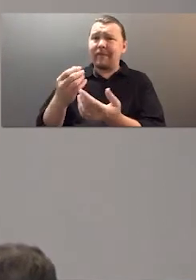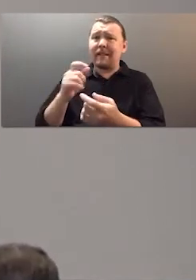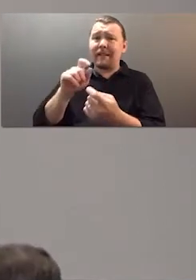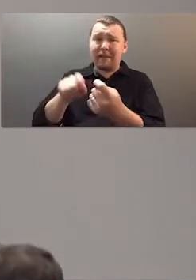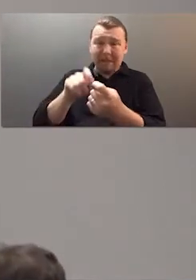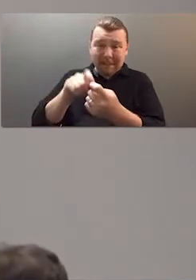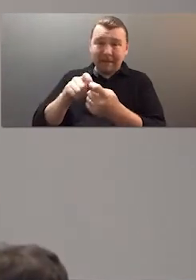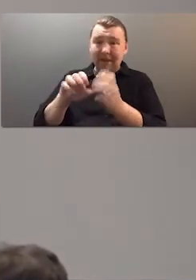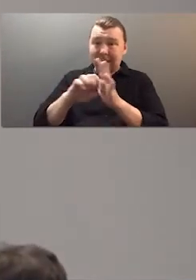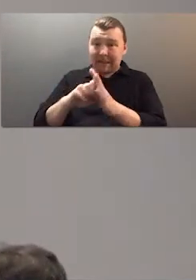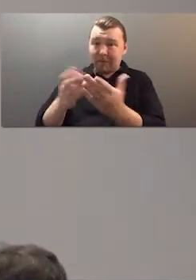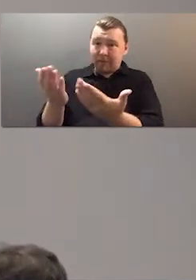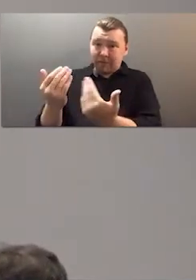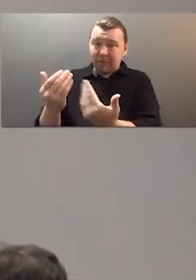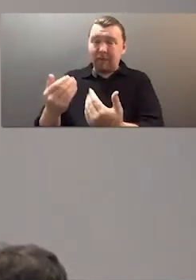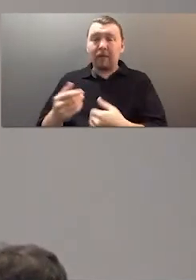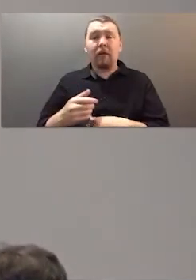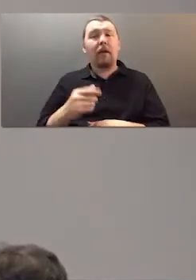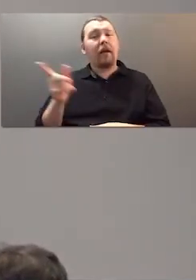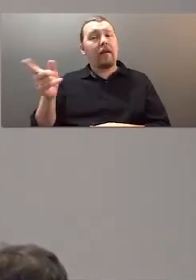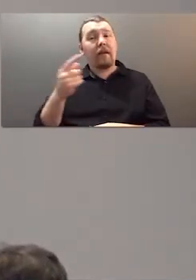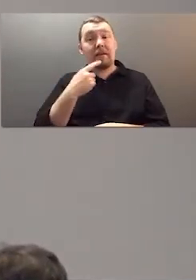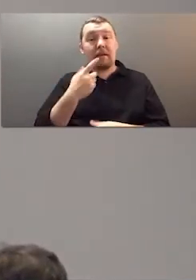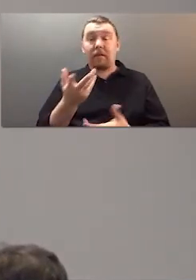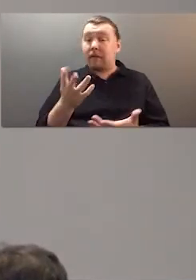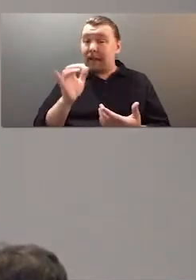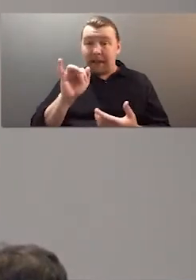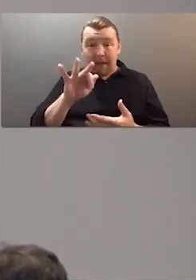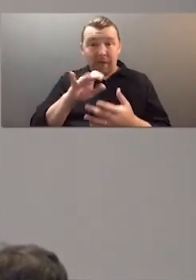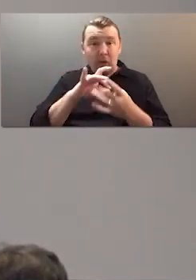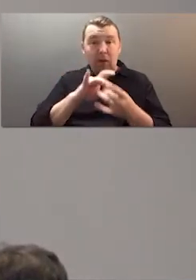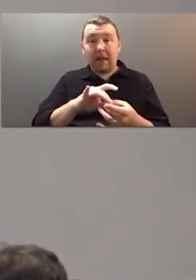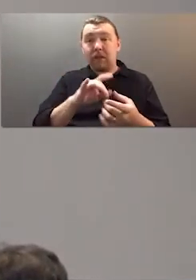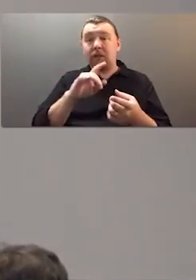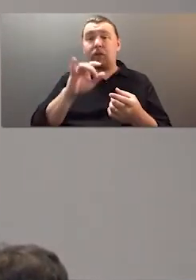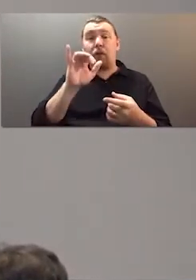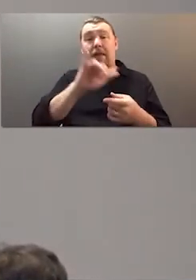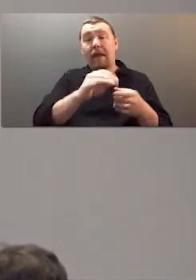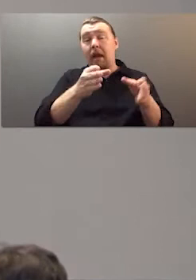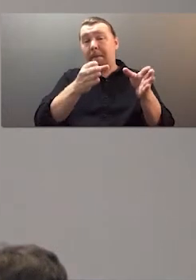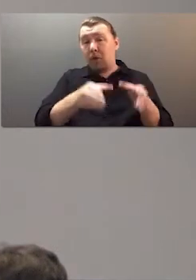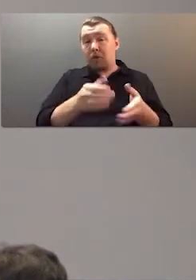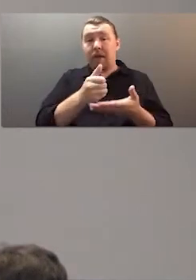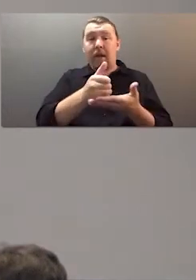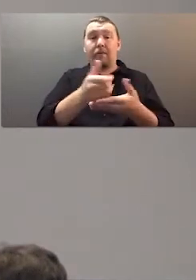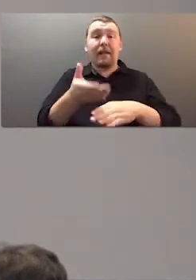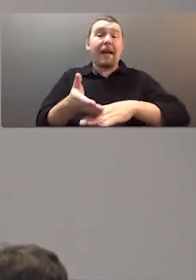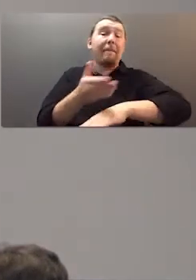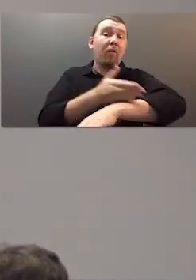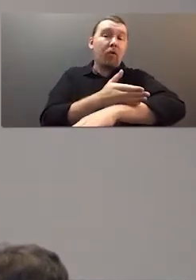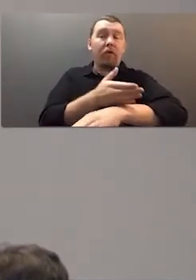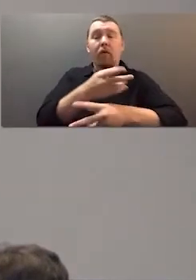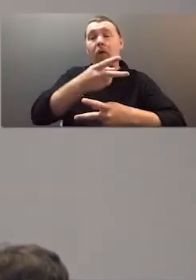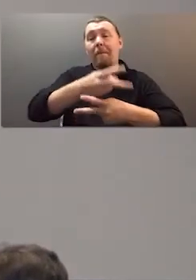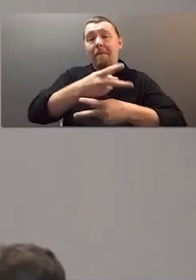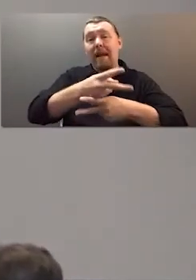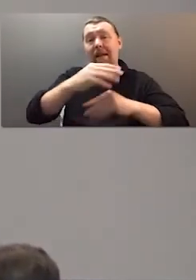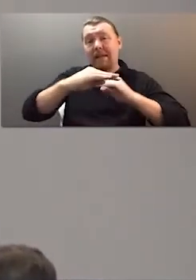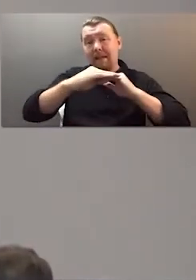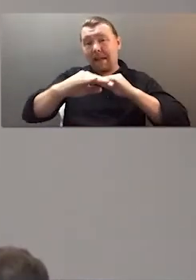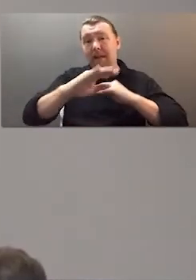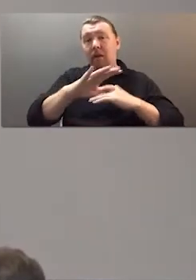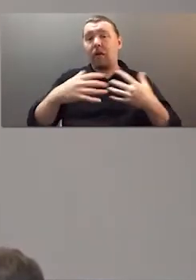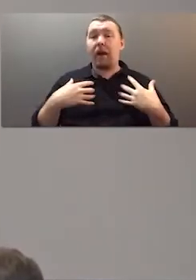for. And their response has been, ultimately, if it relates to that individual and helps improve or